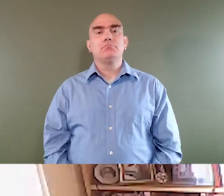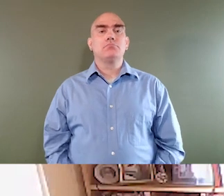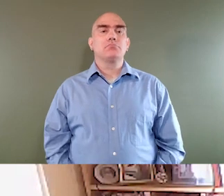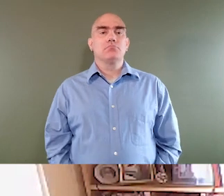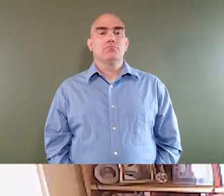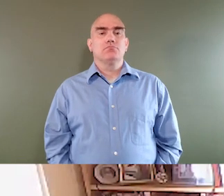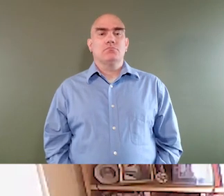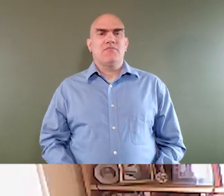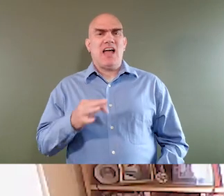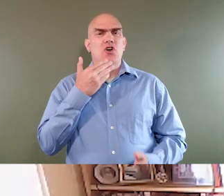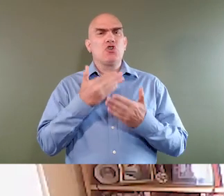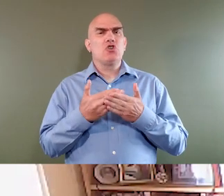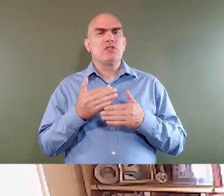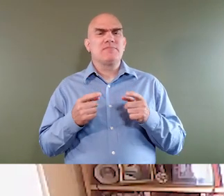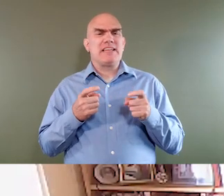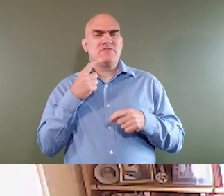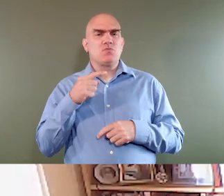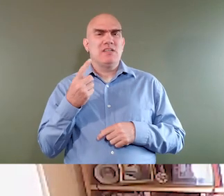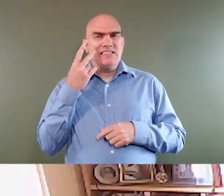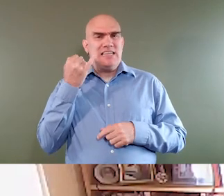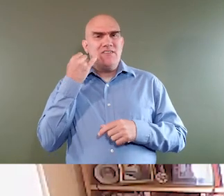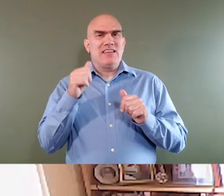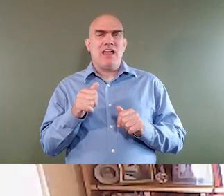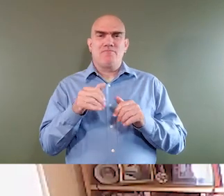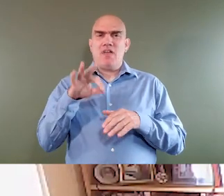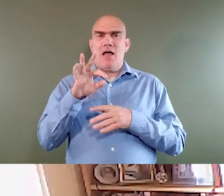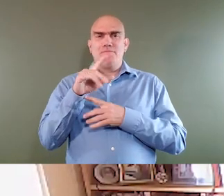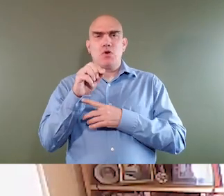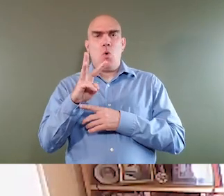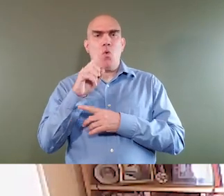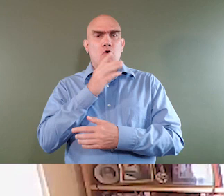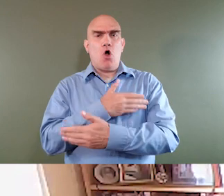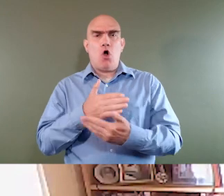Find a good pace for this one. See if you can get into a flow with your arms.